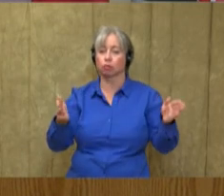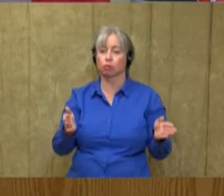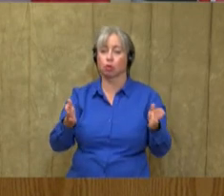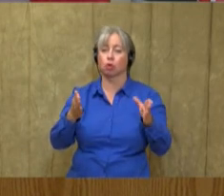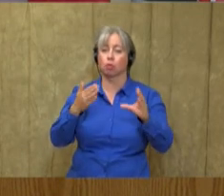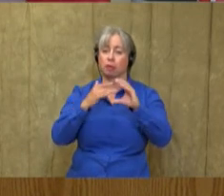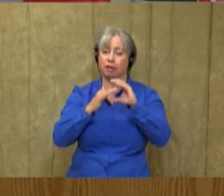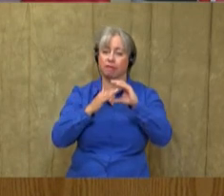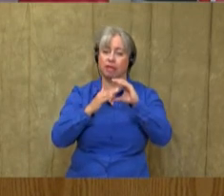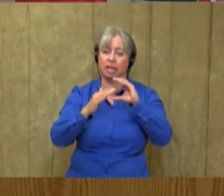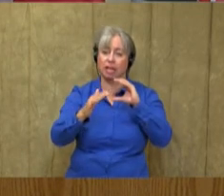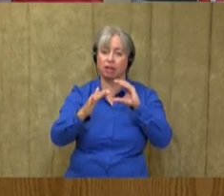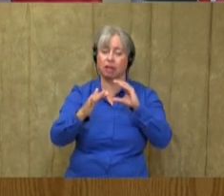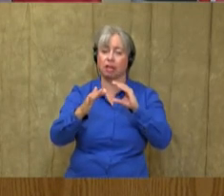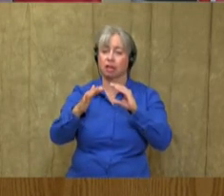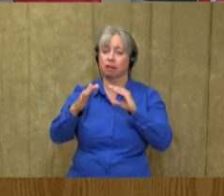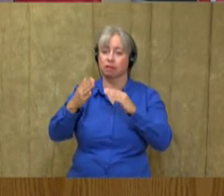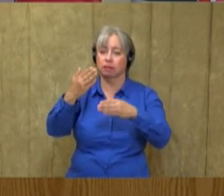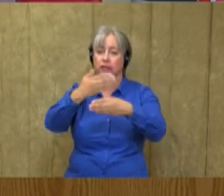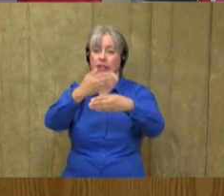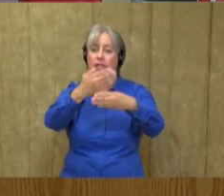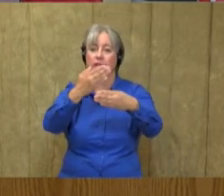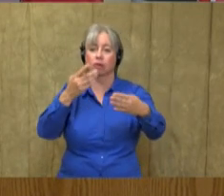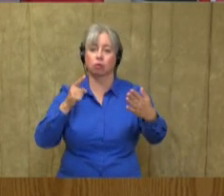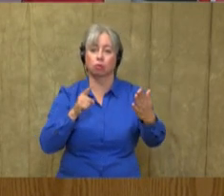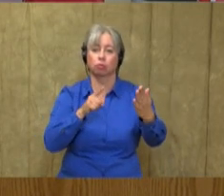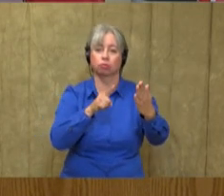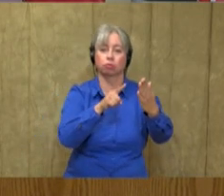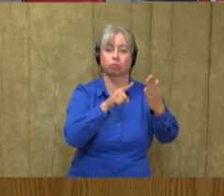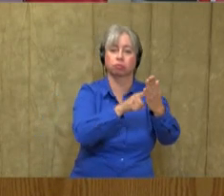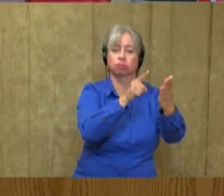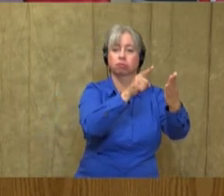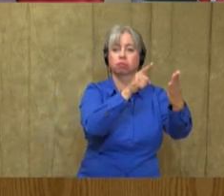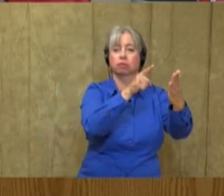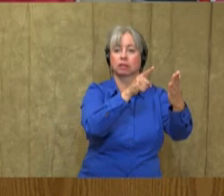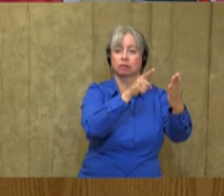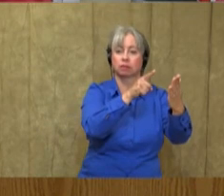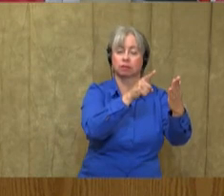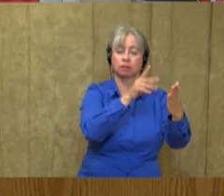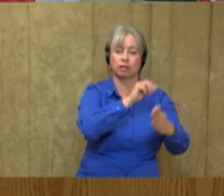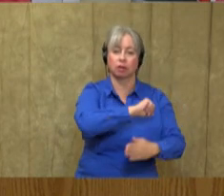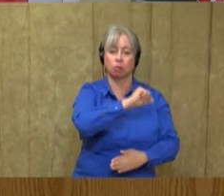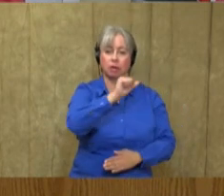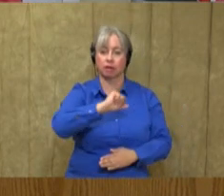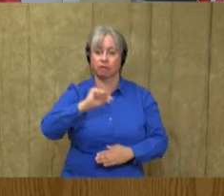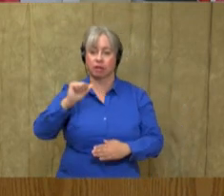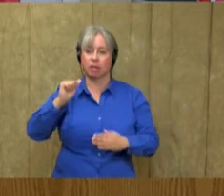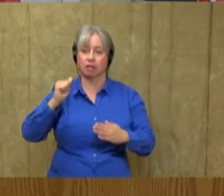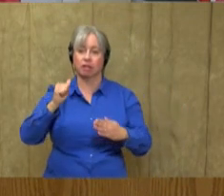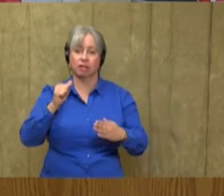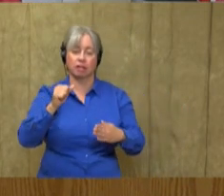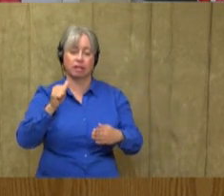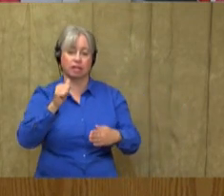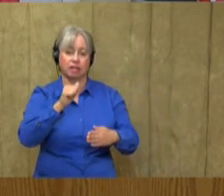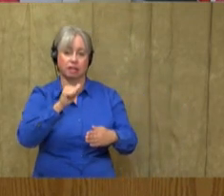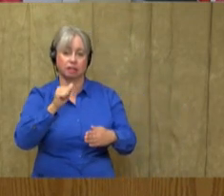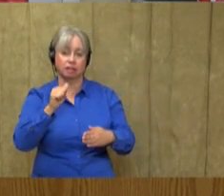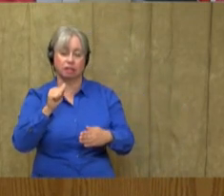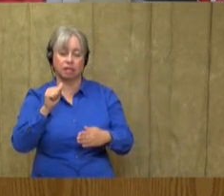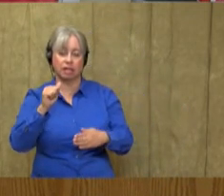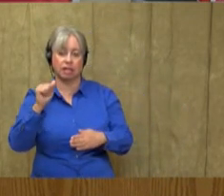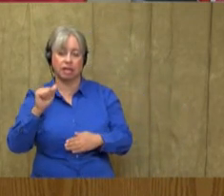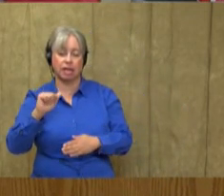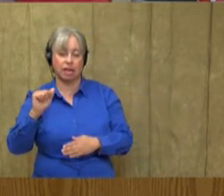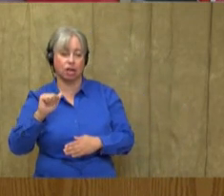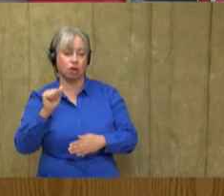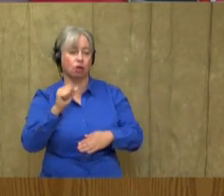example, and then it hits a window, now we know that it just went from air to a solid and then back to